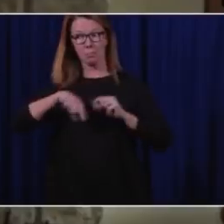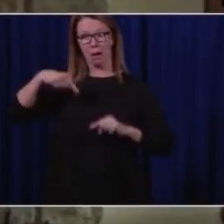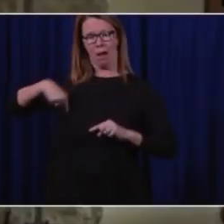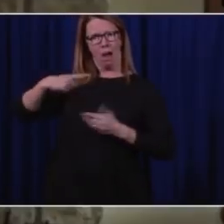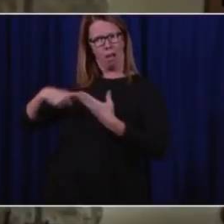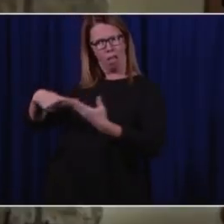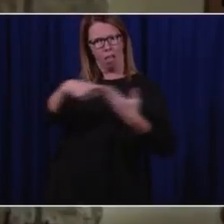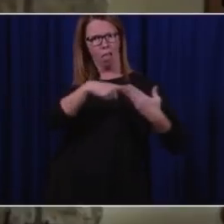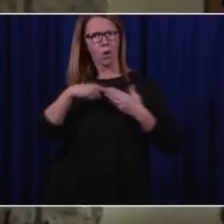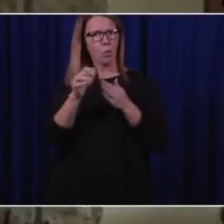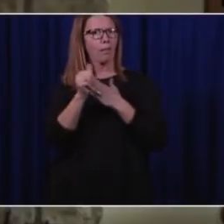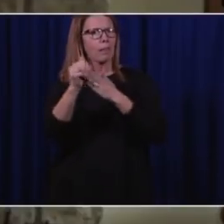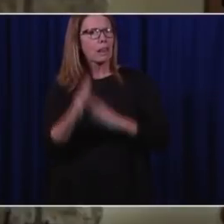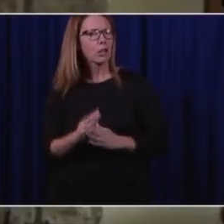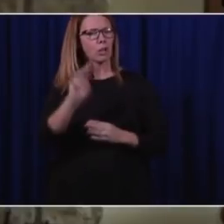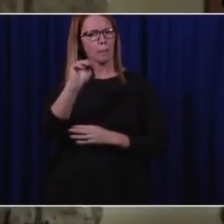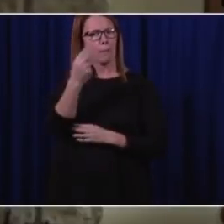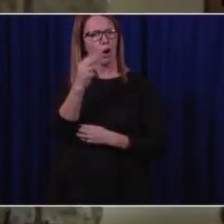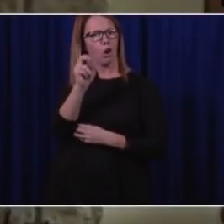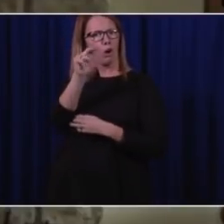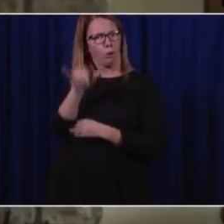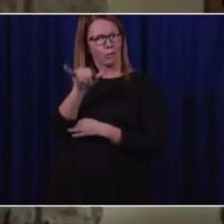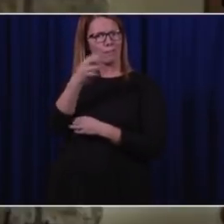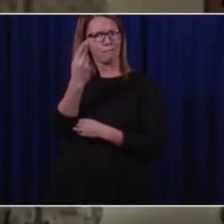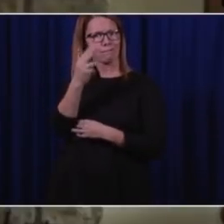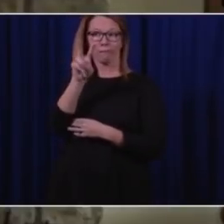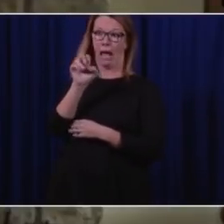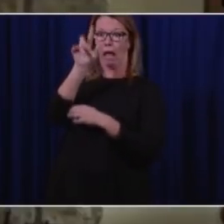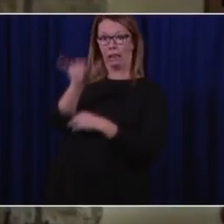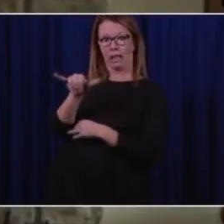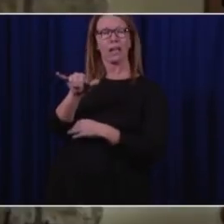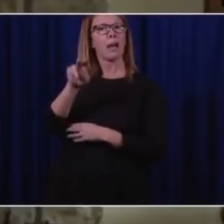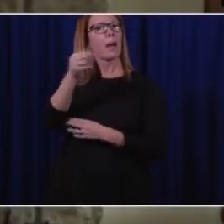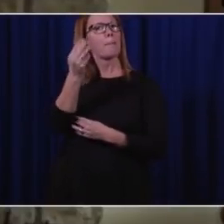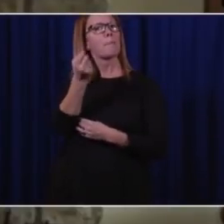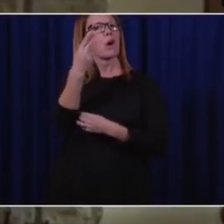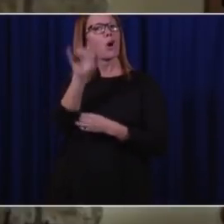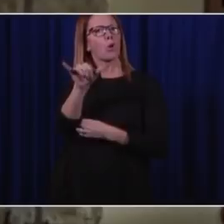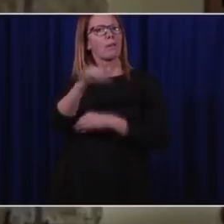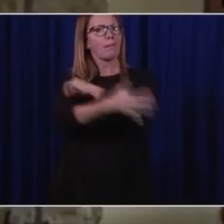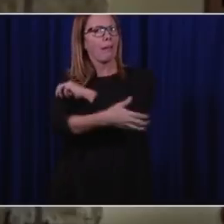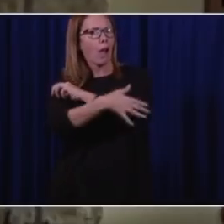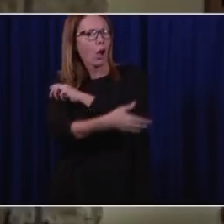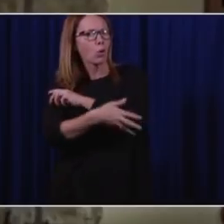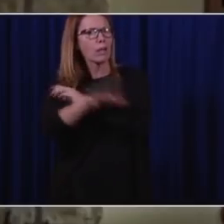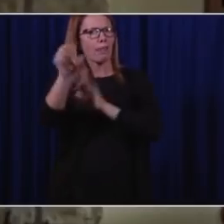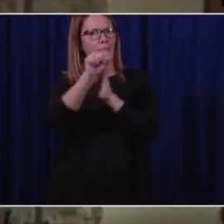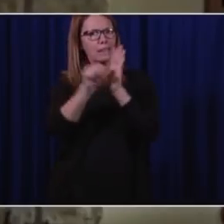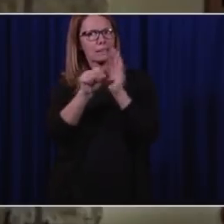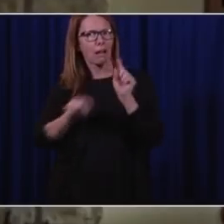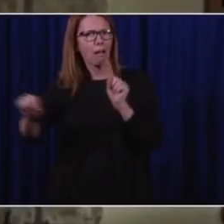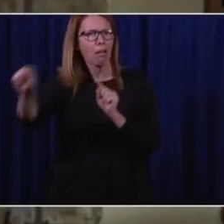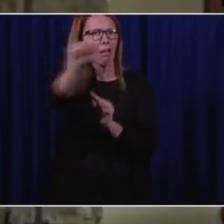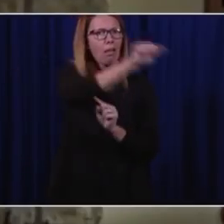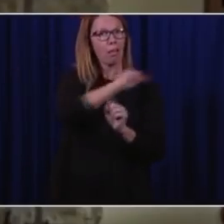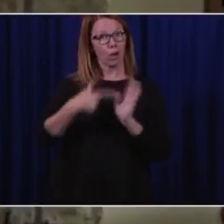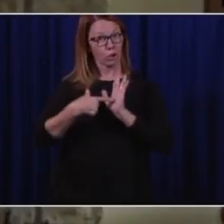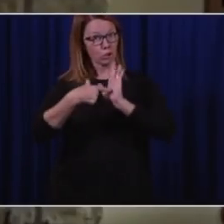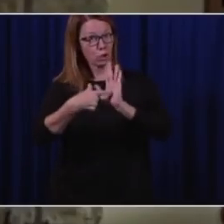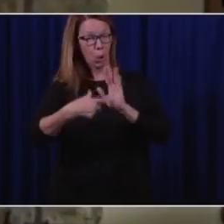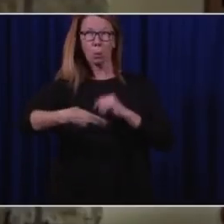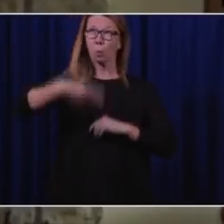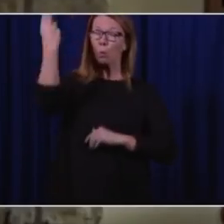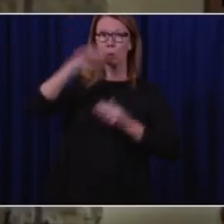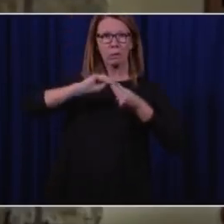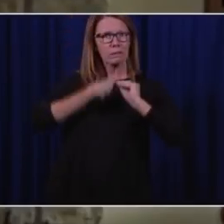Valley, they say they're following your lead. Mahoning County, in the state's latest alert map update, has a higher number of